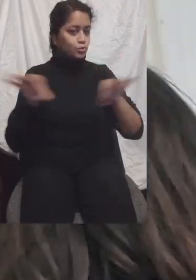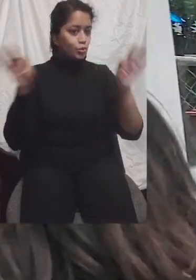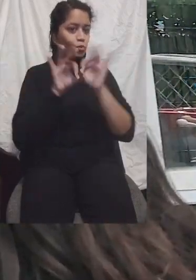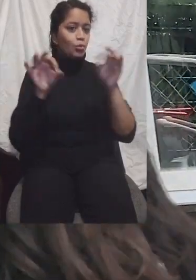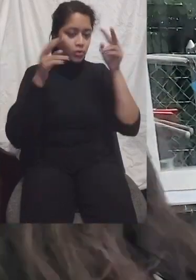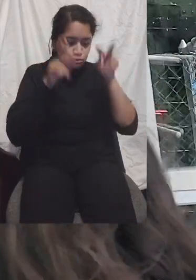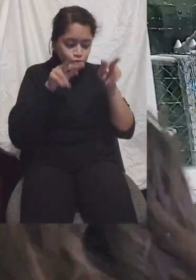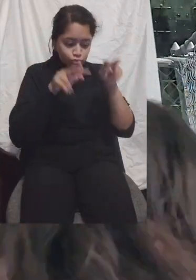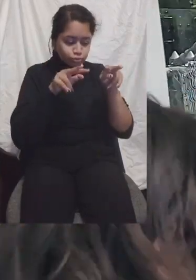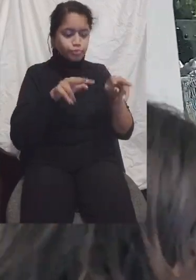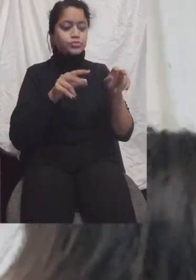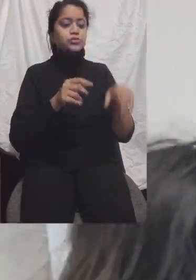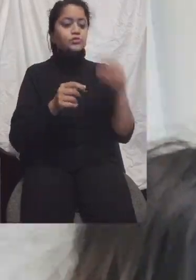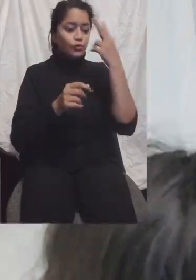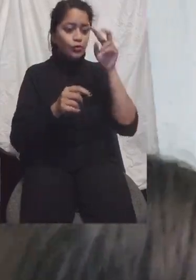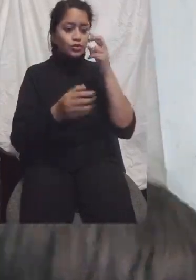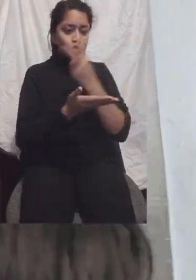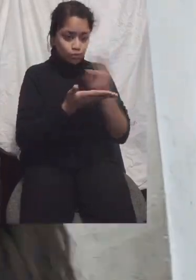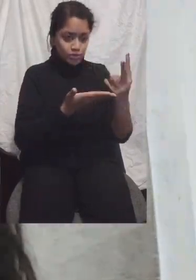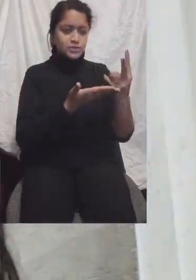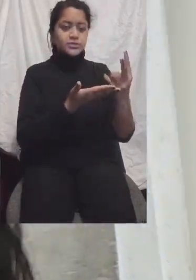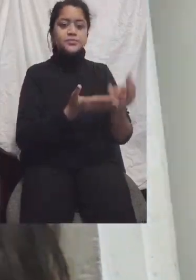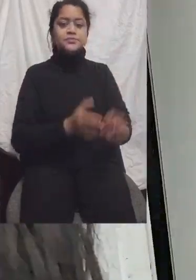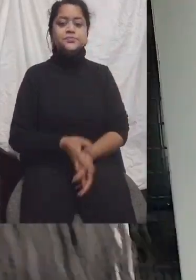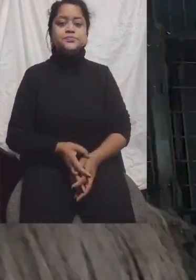So they stay in here for 2 weeks.